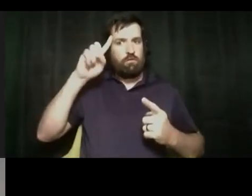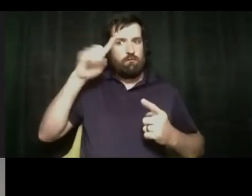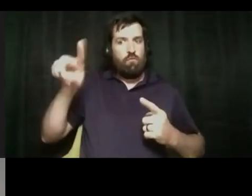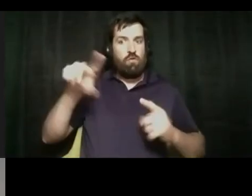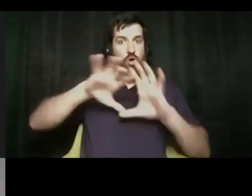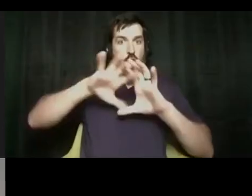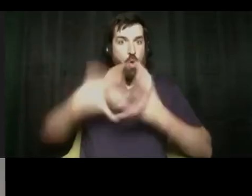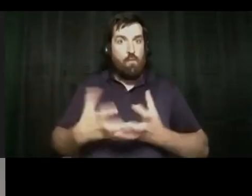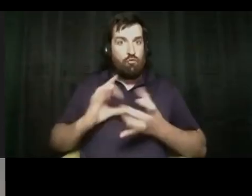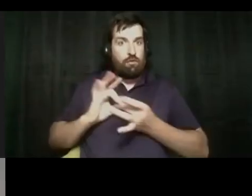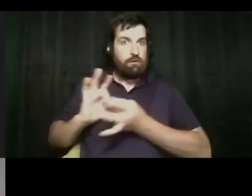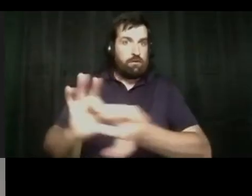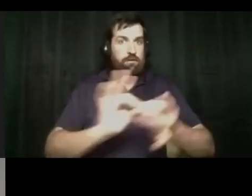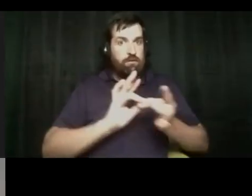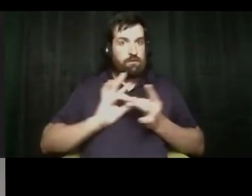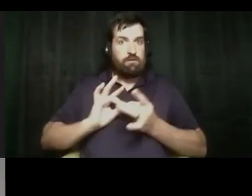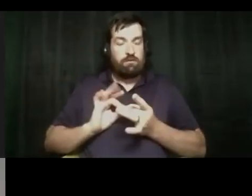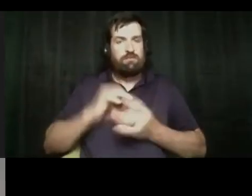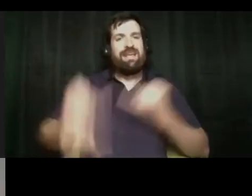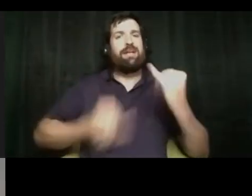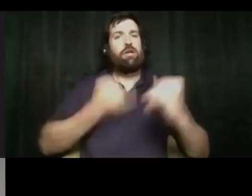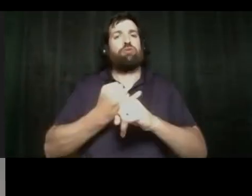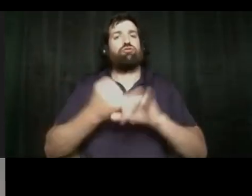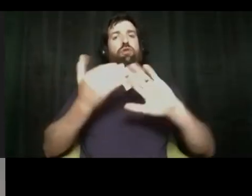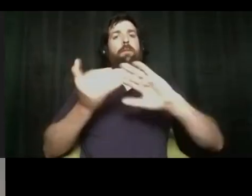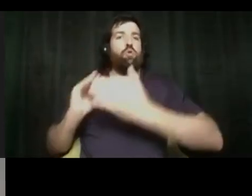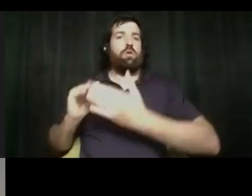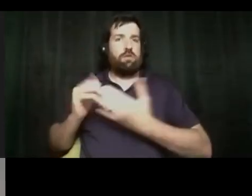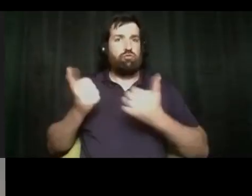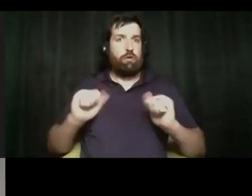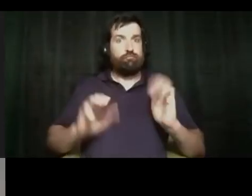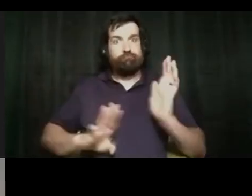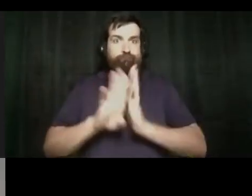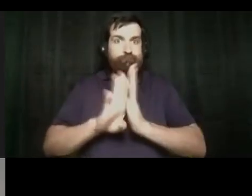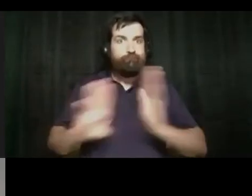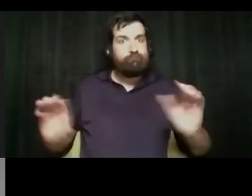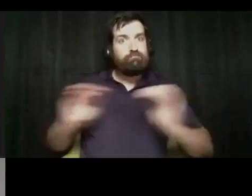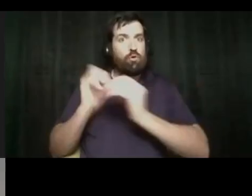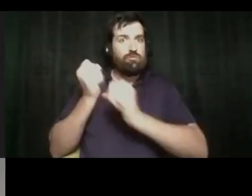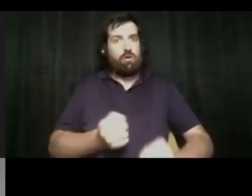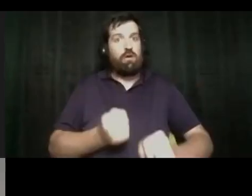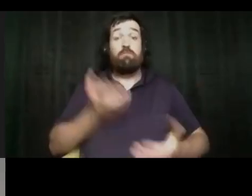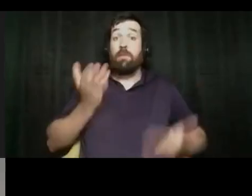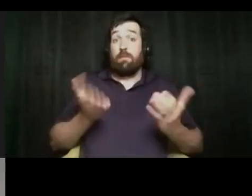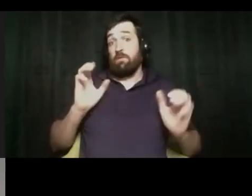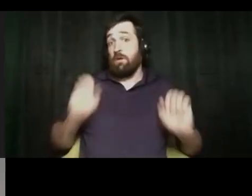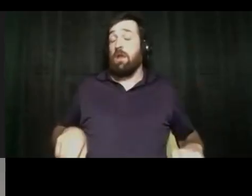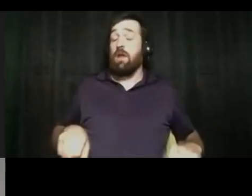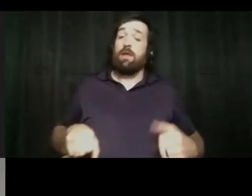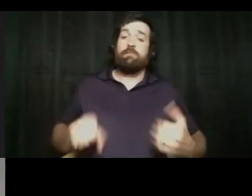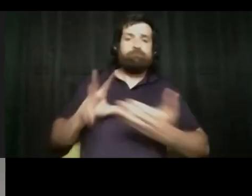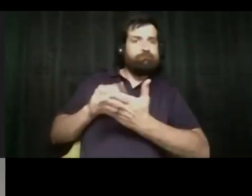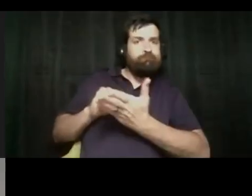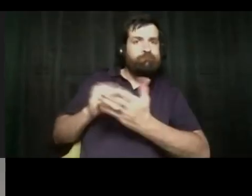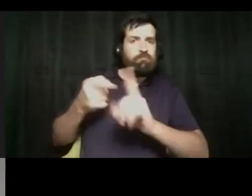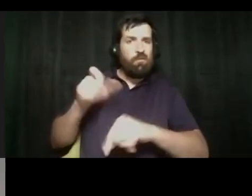connection that we have, an international community that we're trying to develop more so. Maybe we can also learn from other